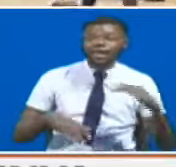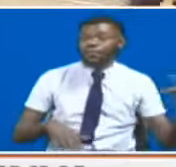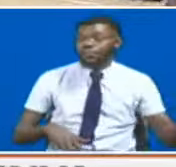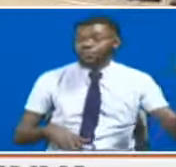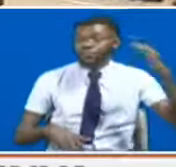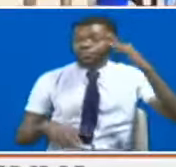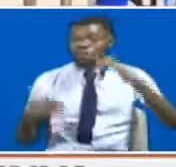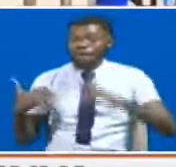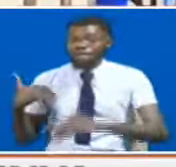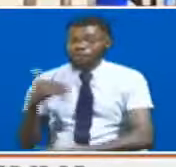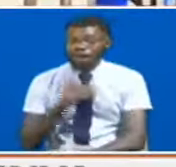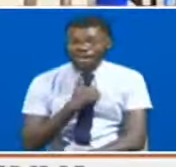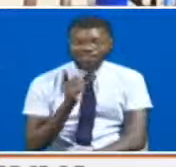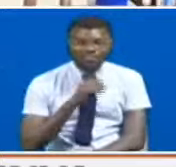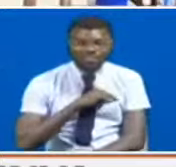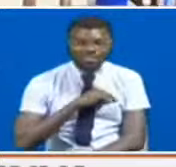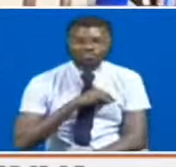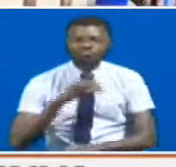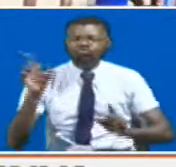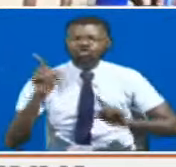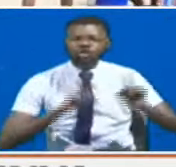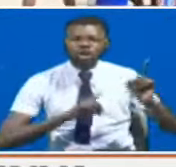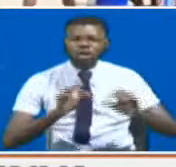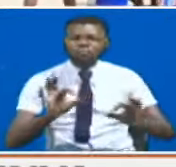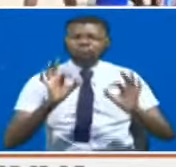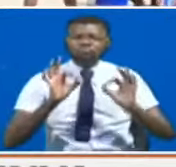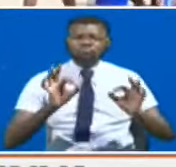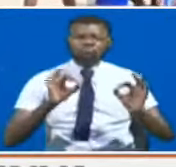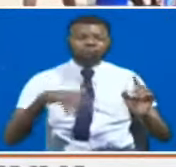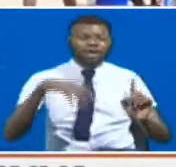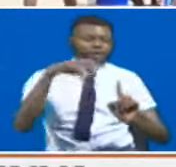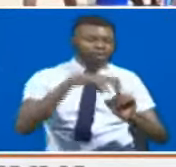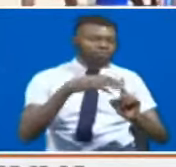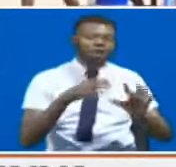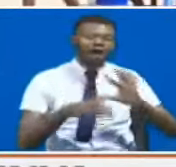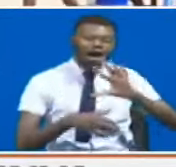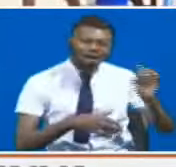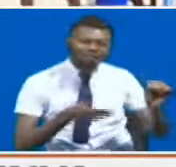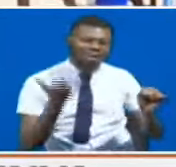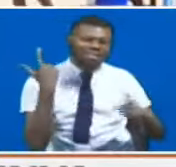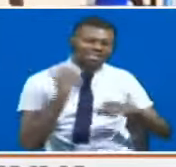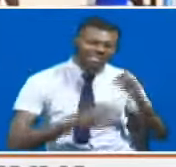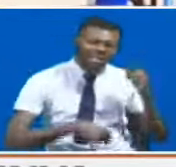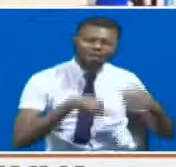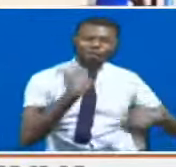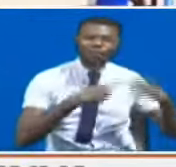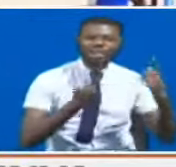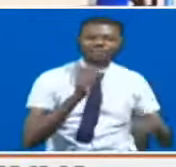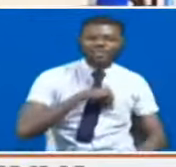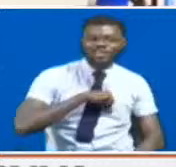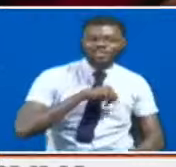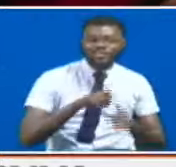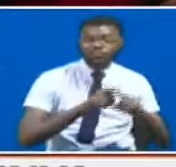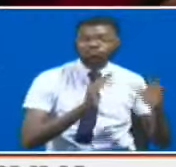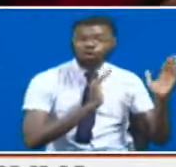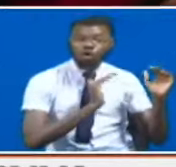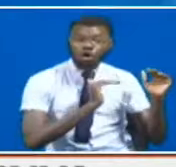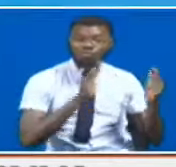So it's been a great journey winning the championship in Africa last year, and more are expected this